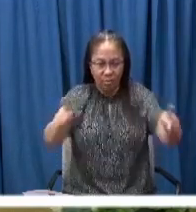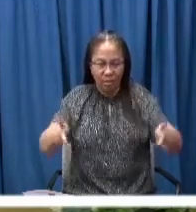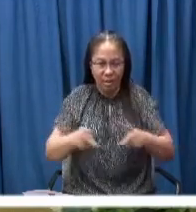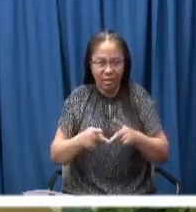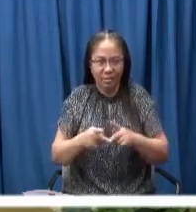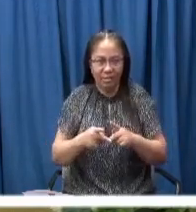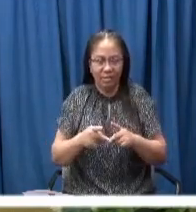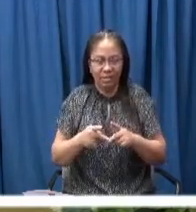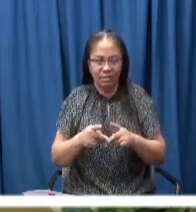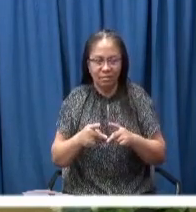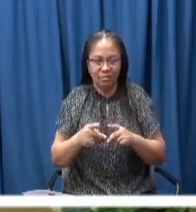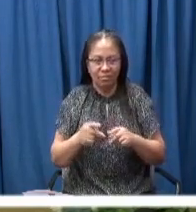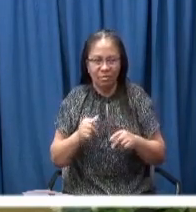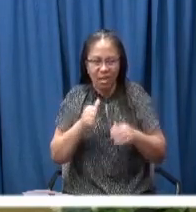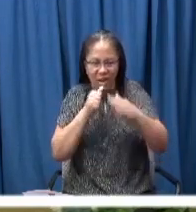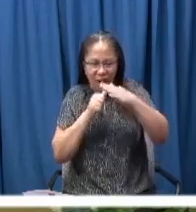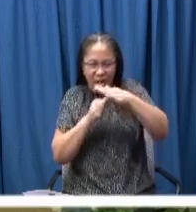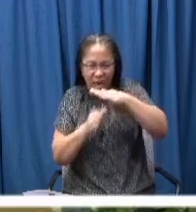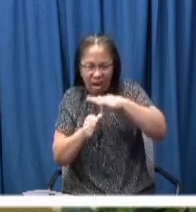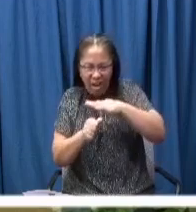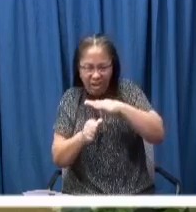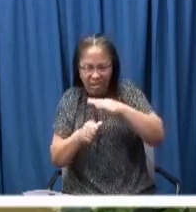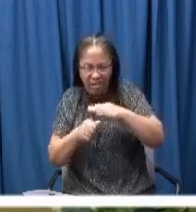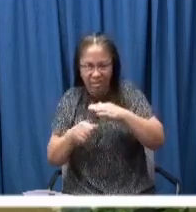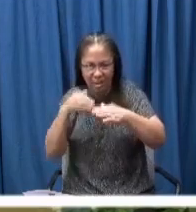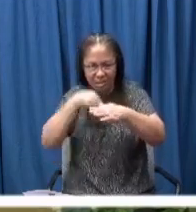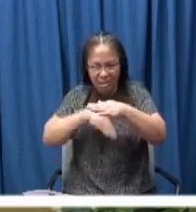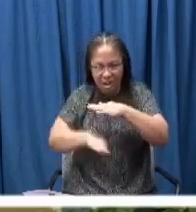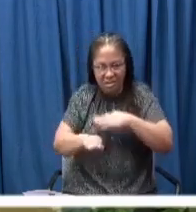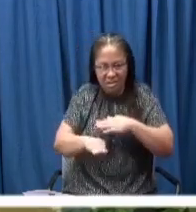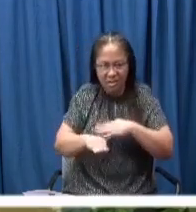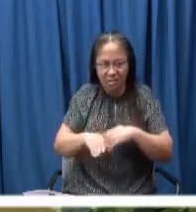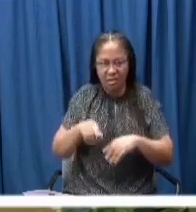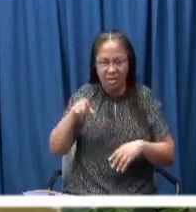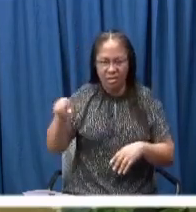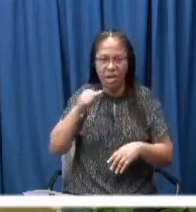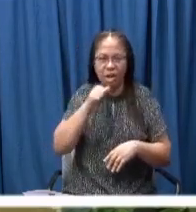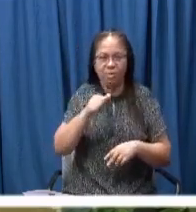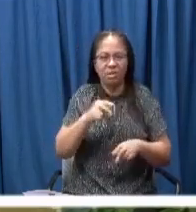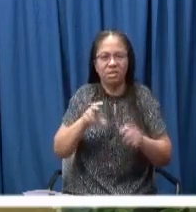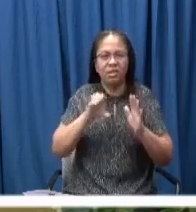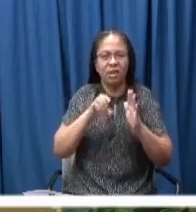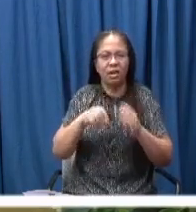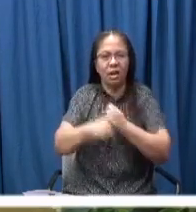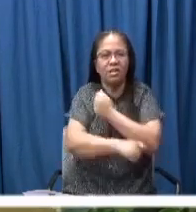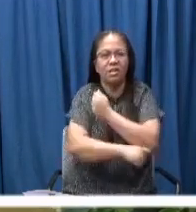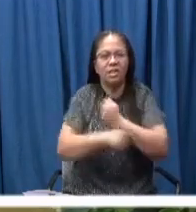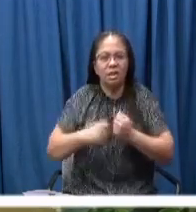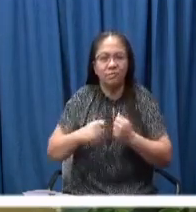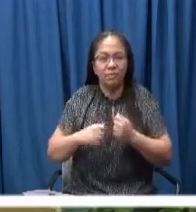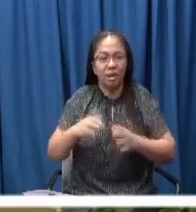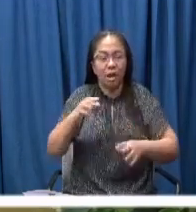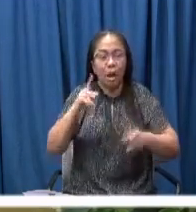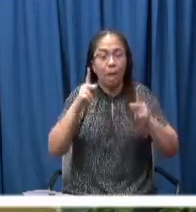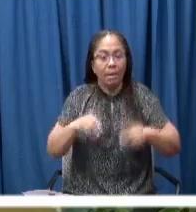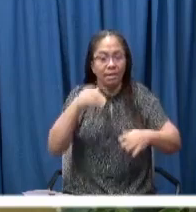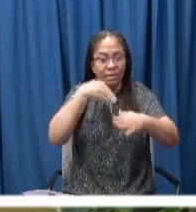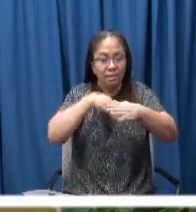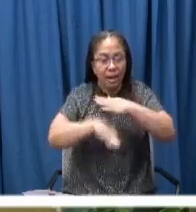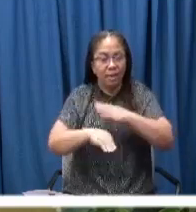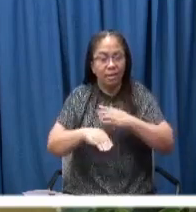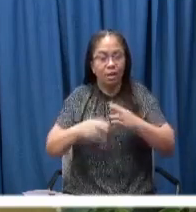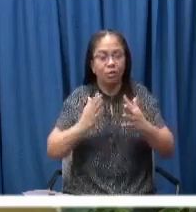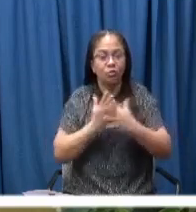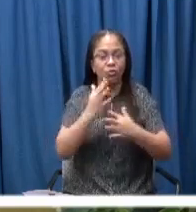but gets in some other way, is a thief and a brigand. The one who enters through the gate is